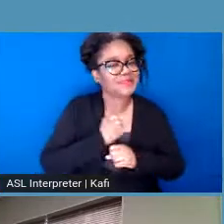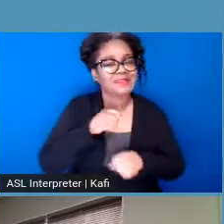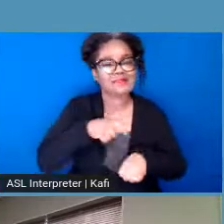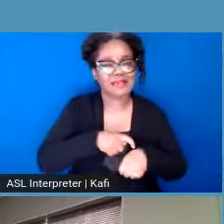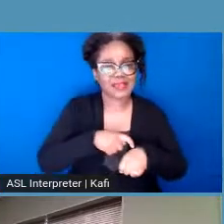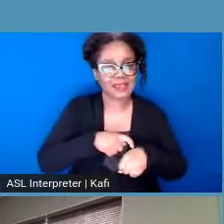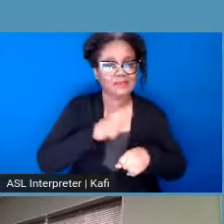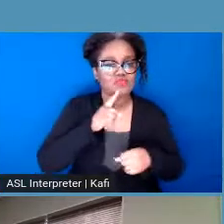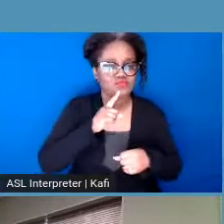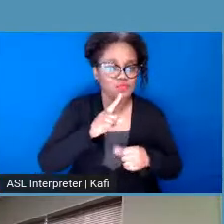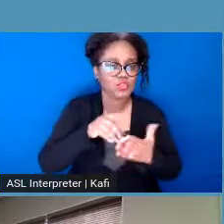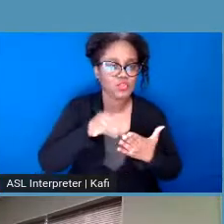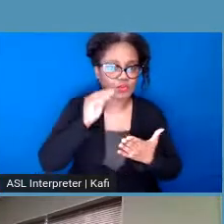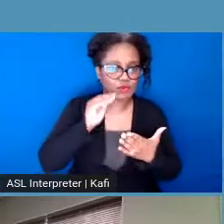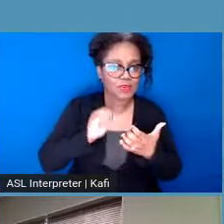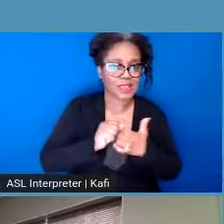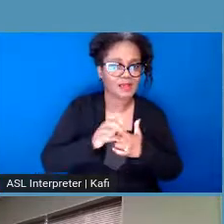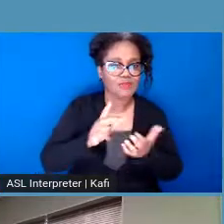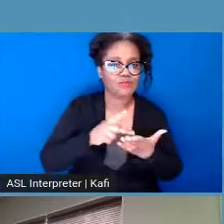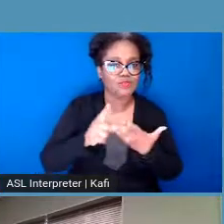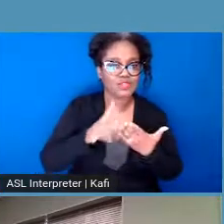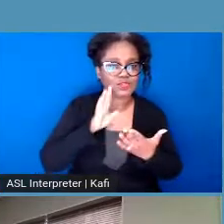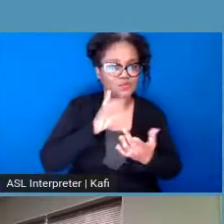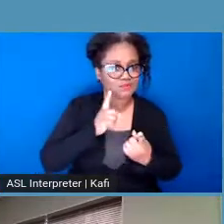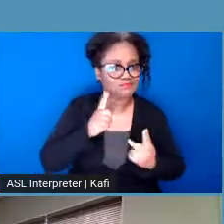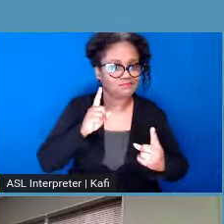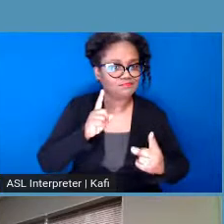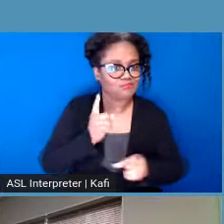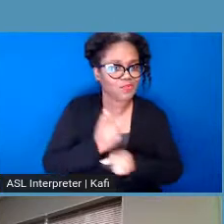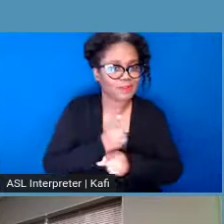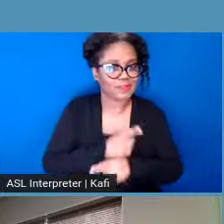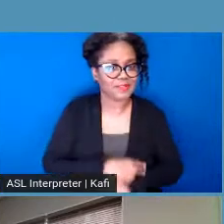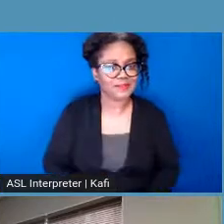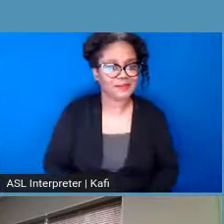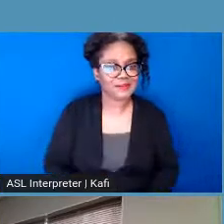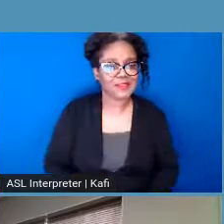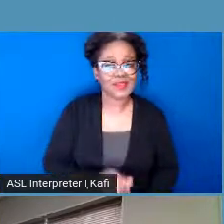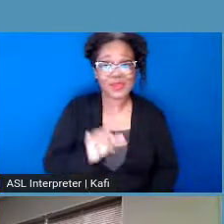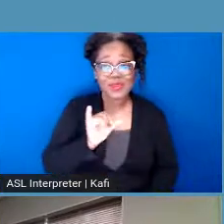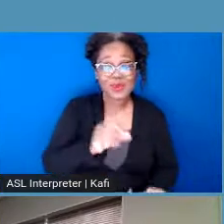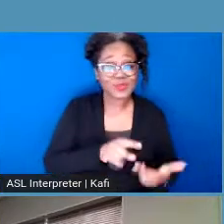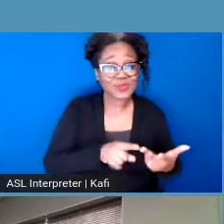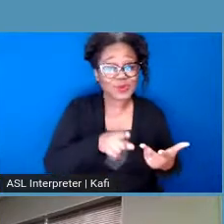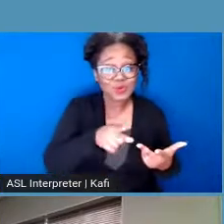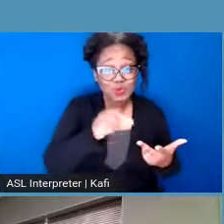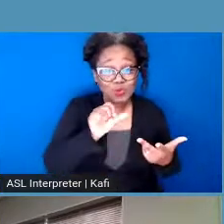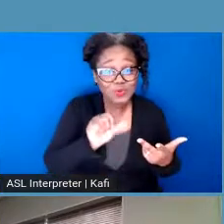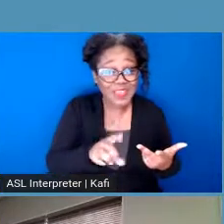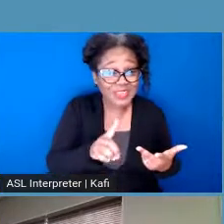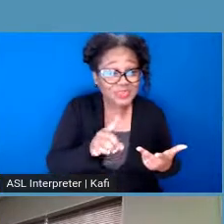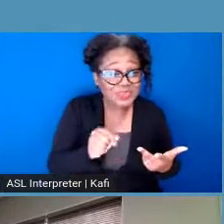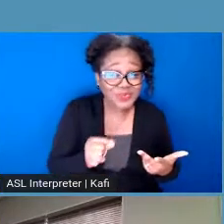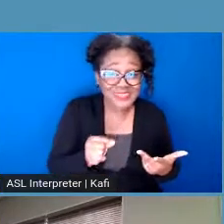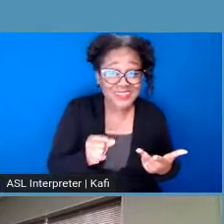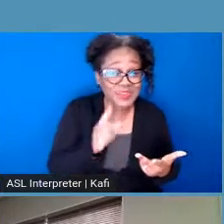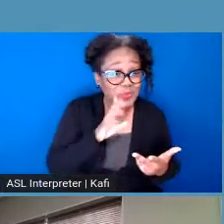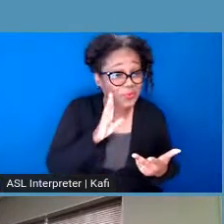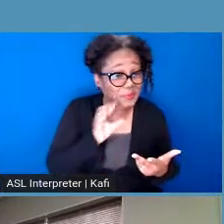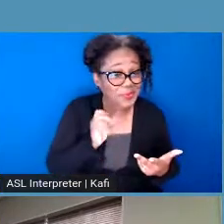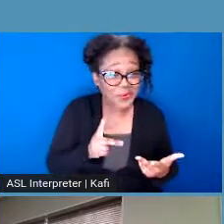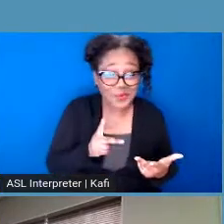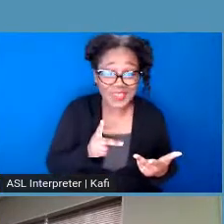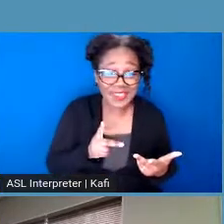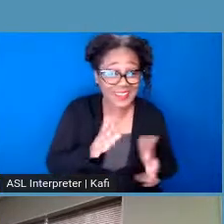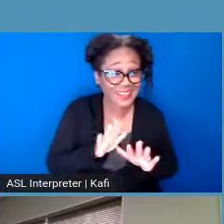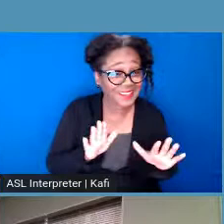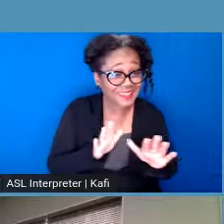project and do it properly. And lastly, you can do it. It's going to be okay, everybody. I want to say thank you to the Museum Learning Hub